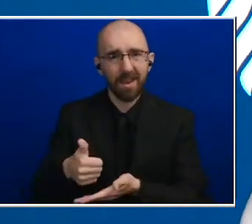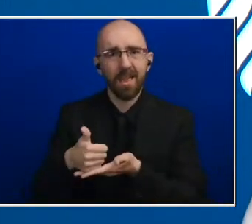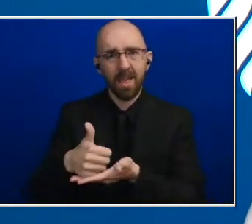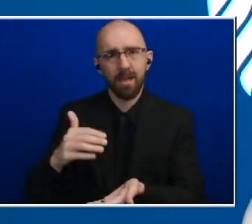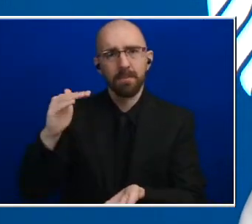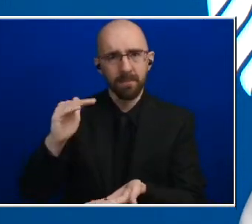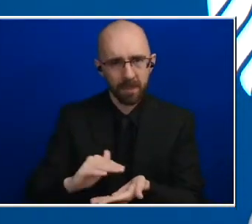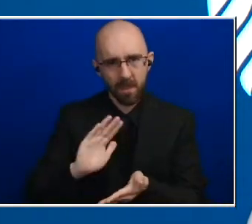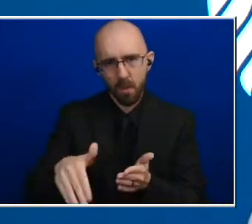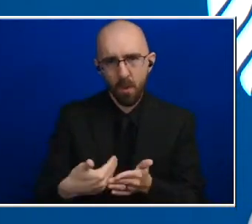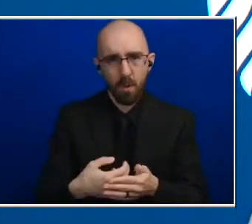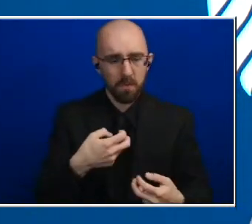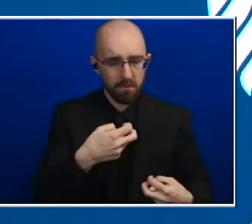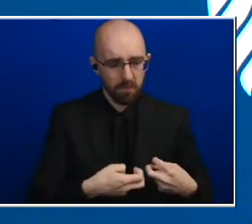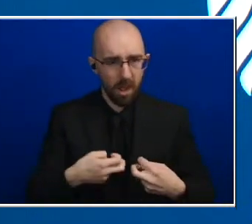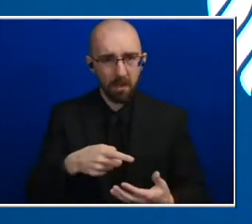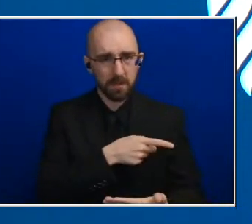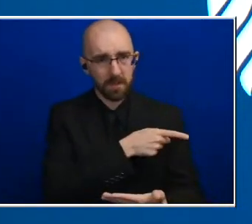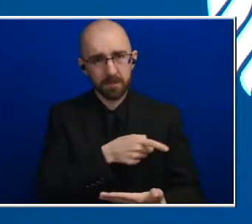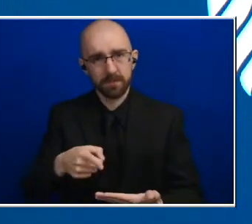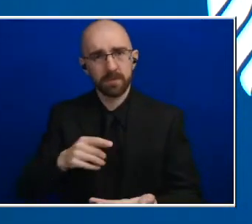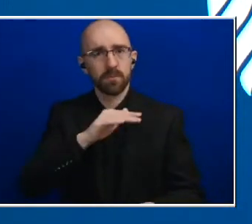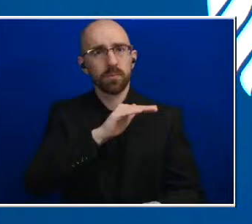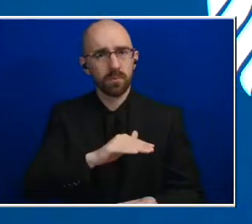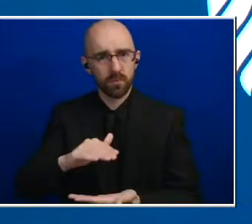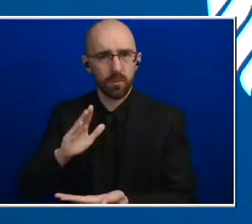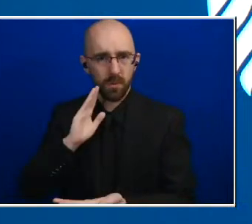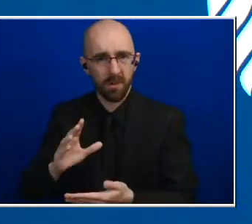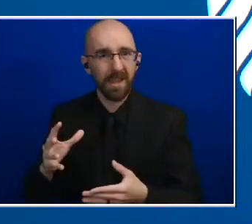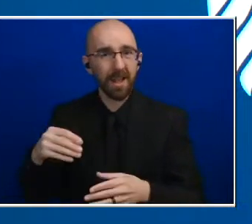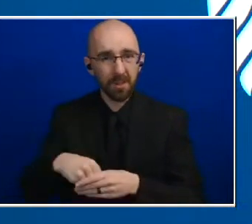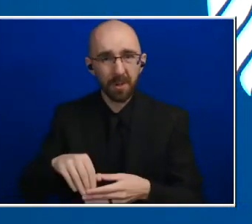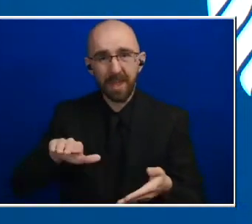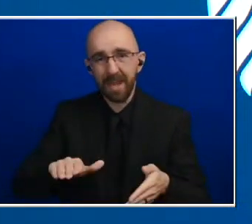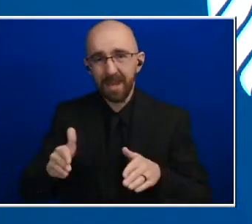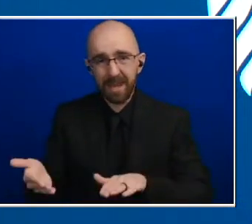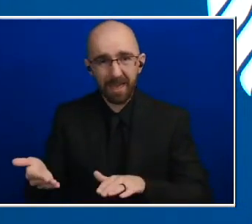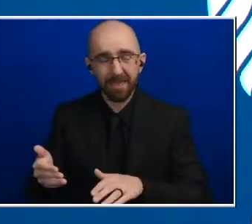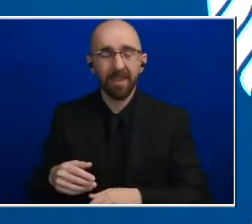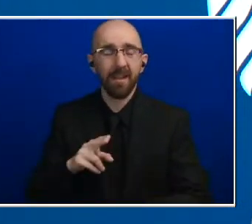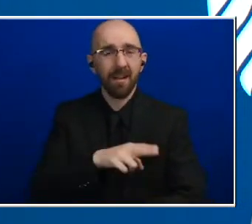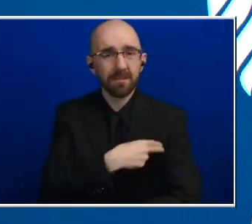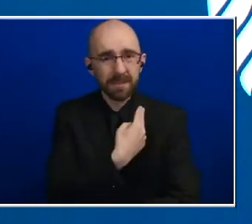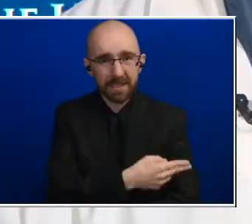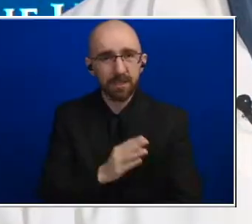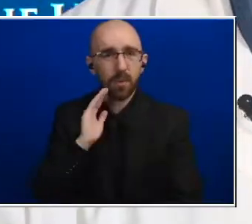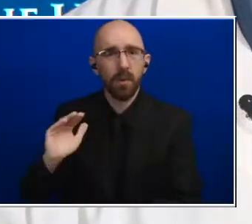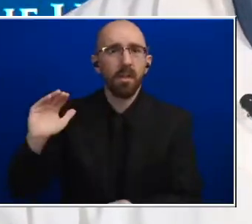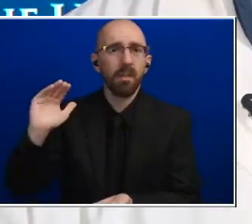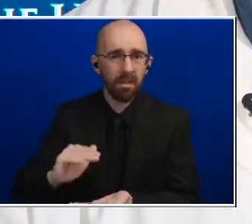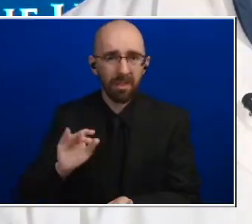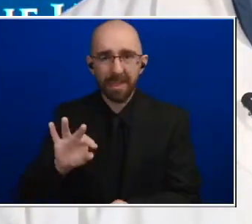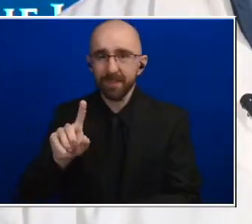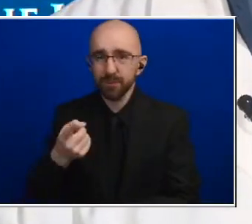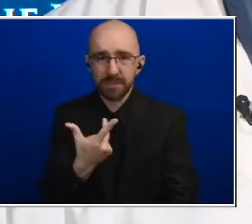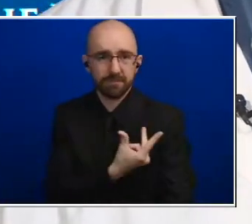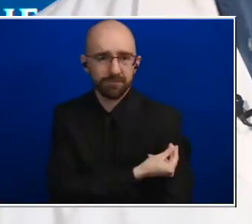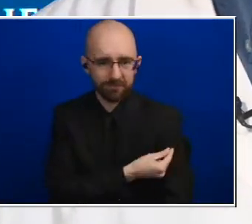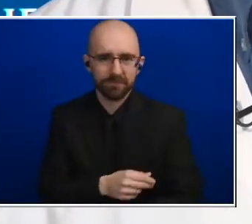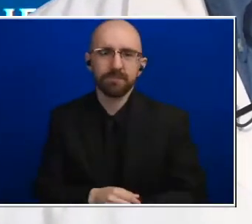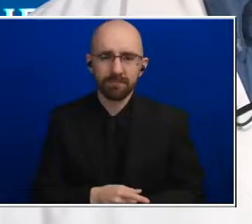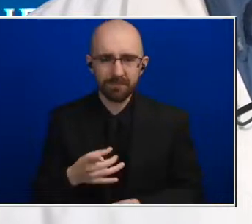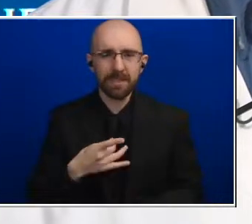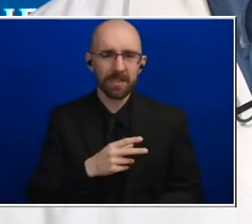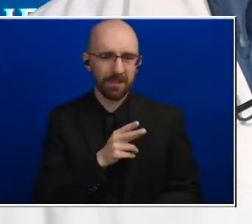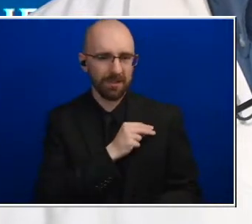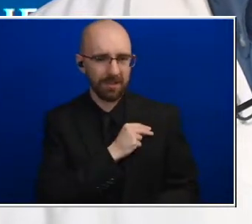problems, including death from this disease, including hospitalization from this disease as well. I like my new button. Science is